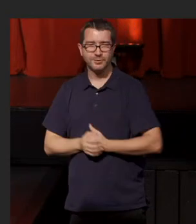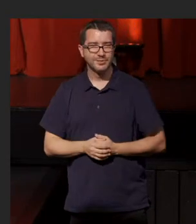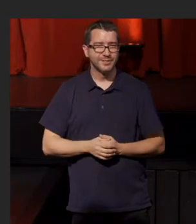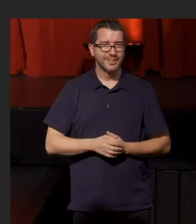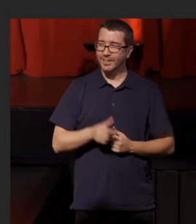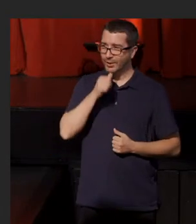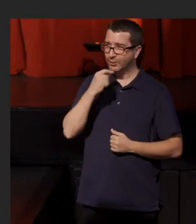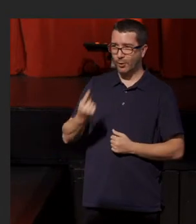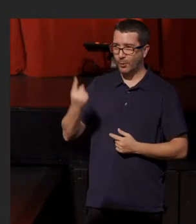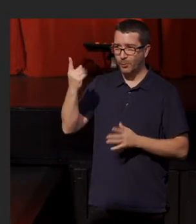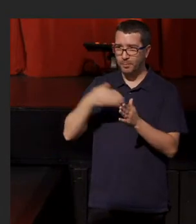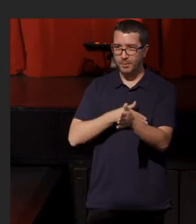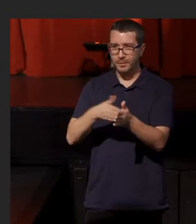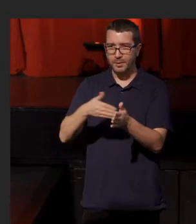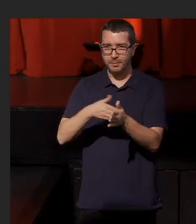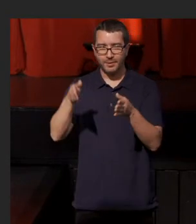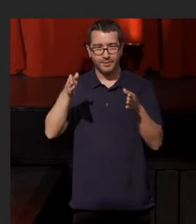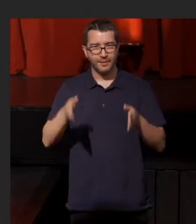them.